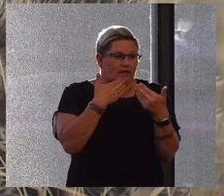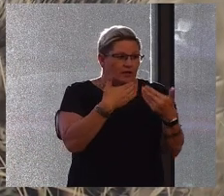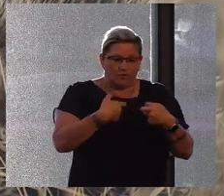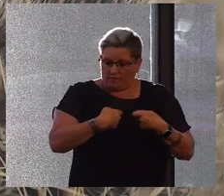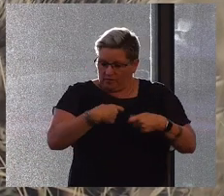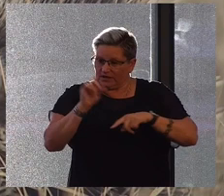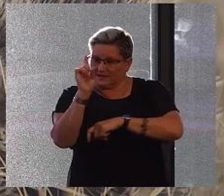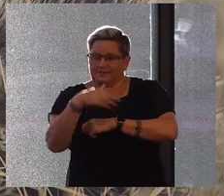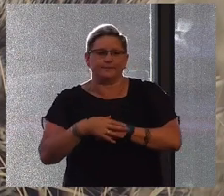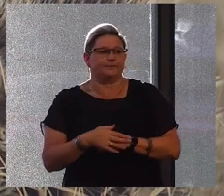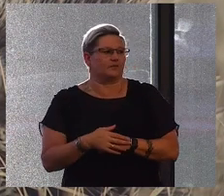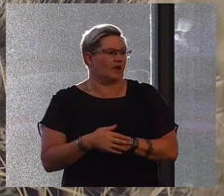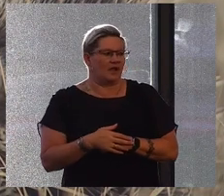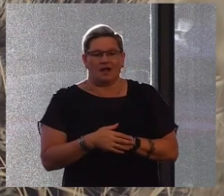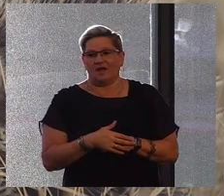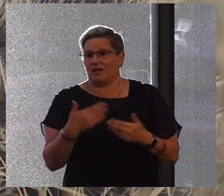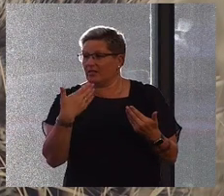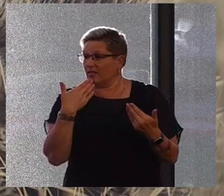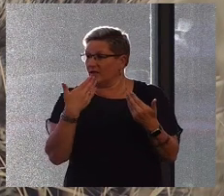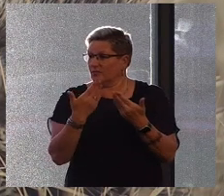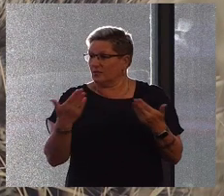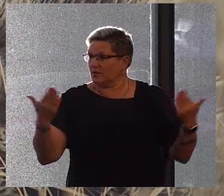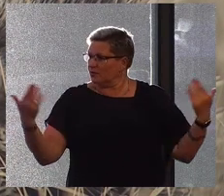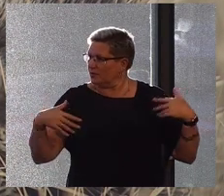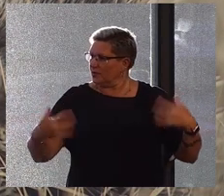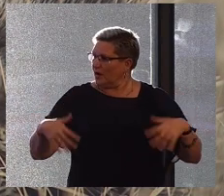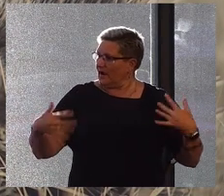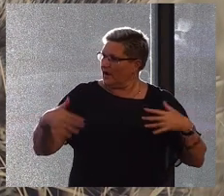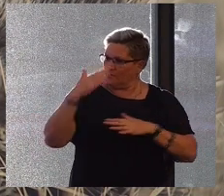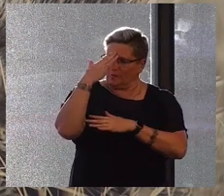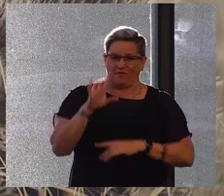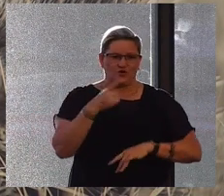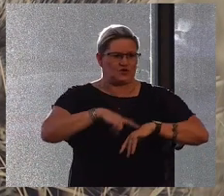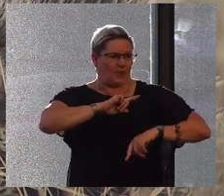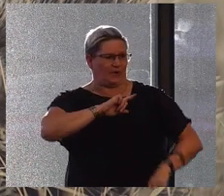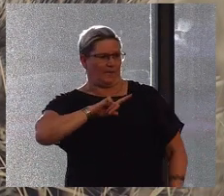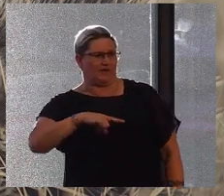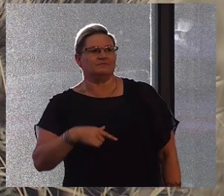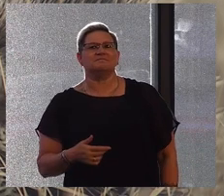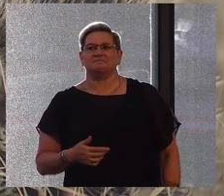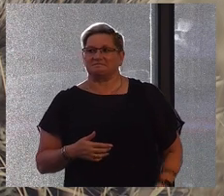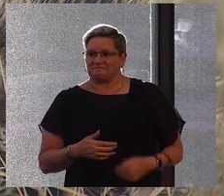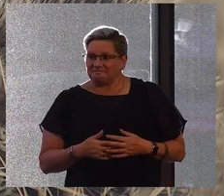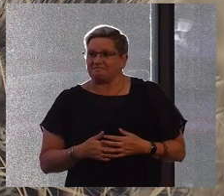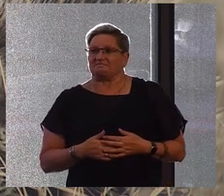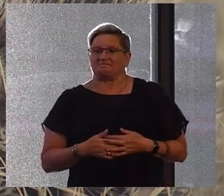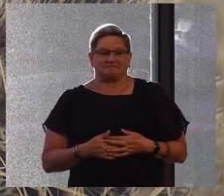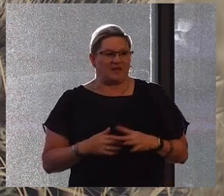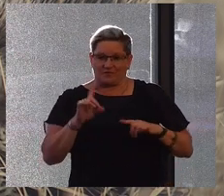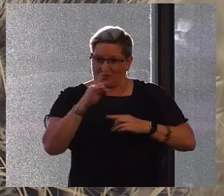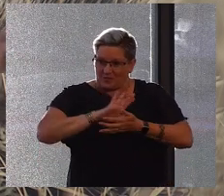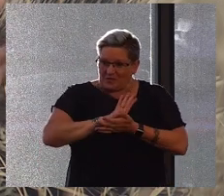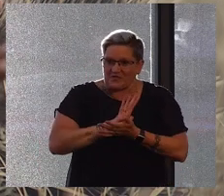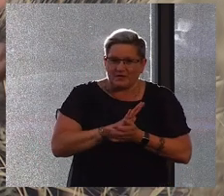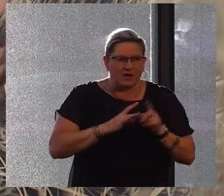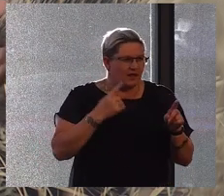today, and everybody else. The energy in this room is palpable. It's my first one, but it's maybe, I